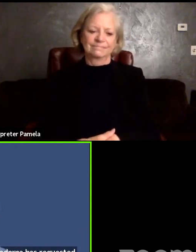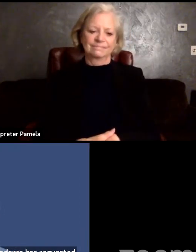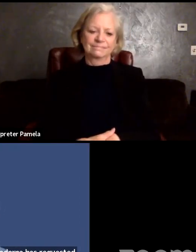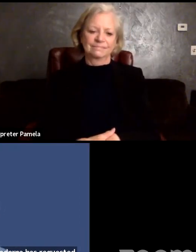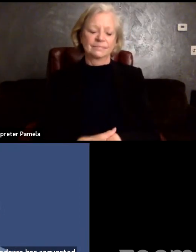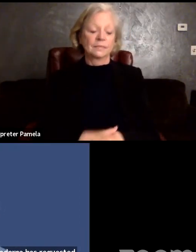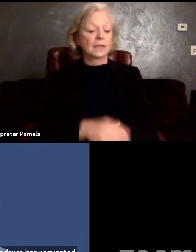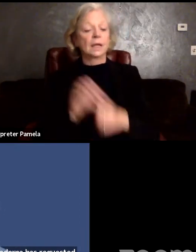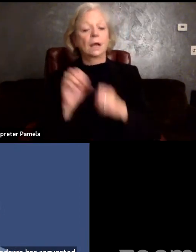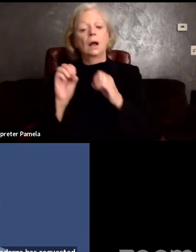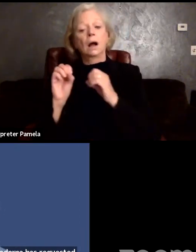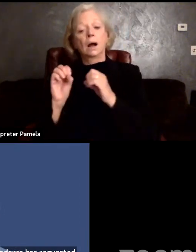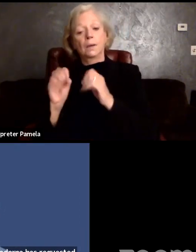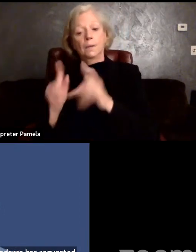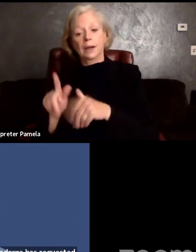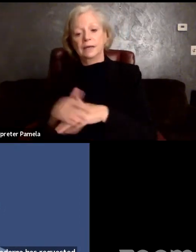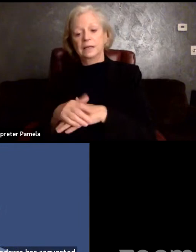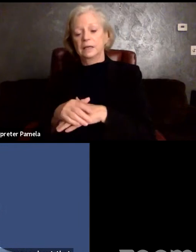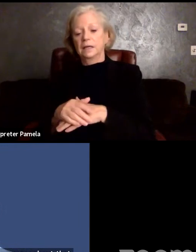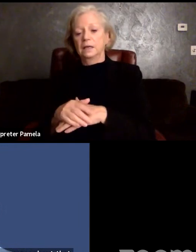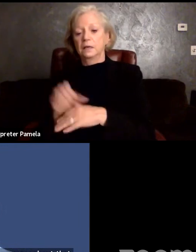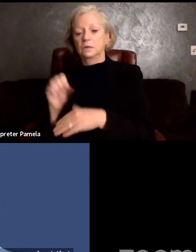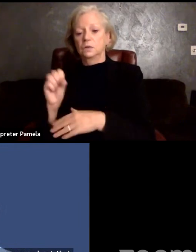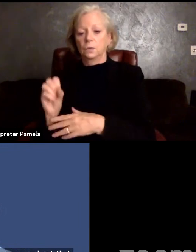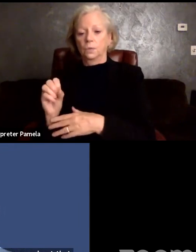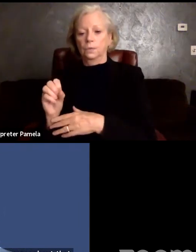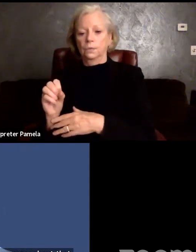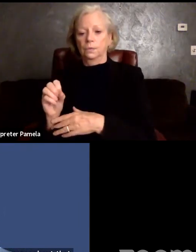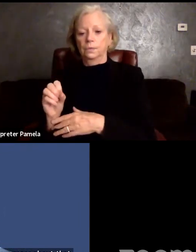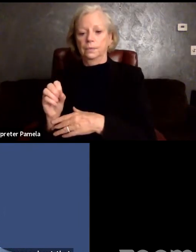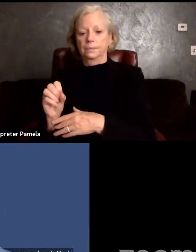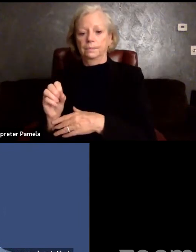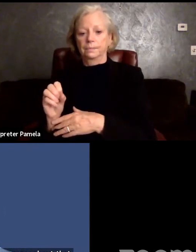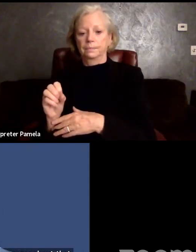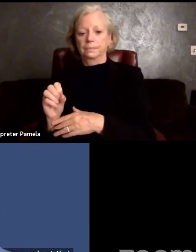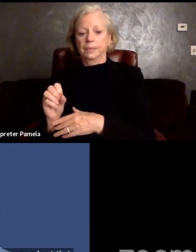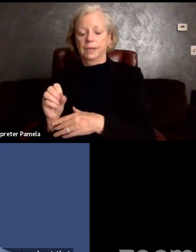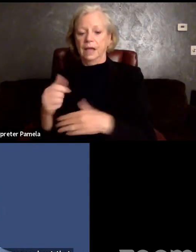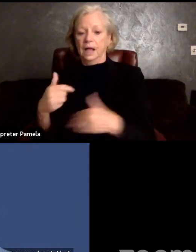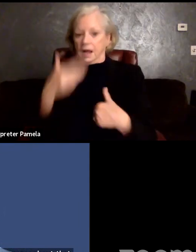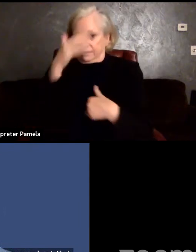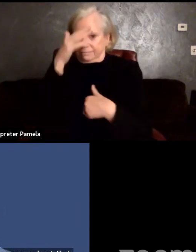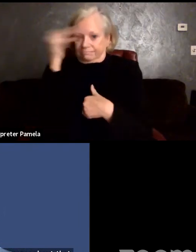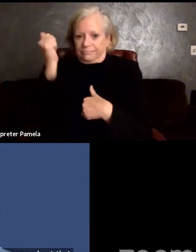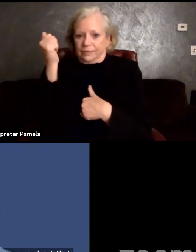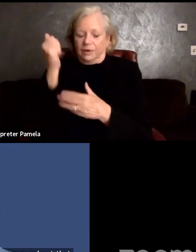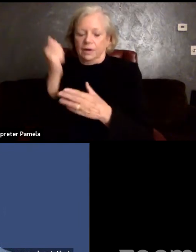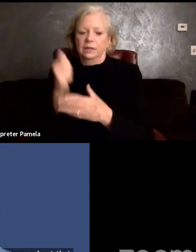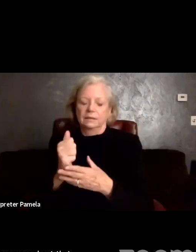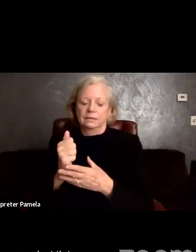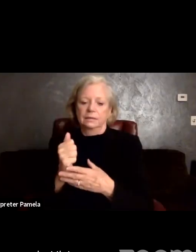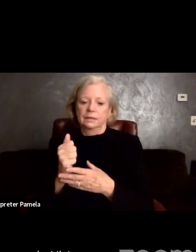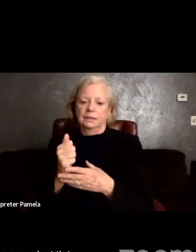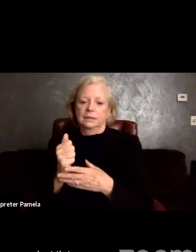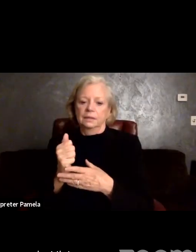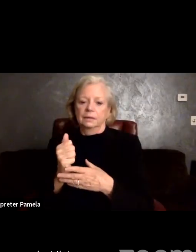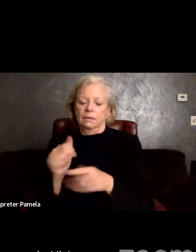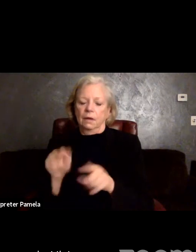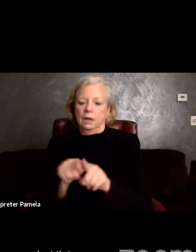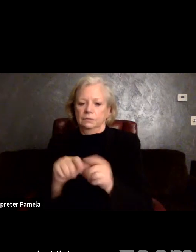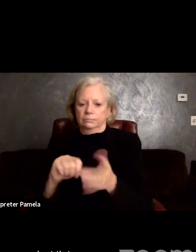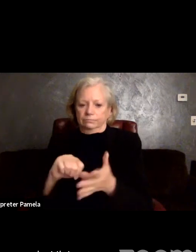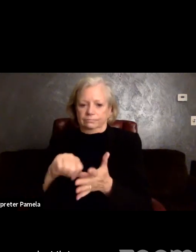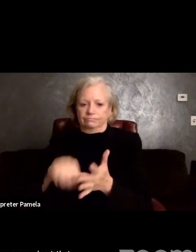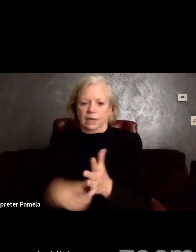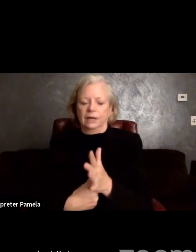All right. So I neglected to also highlight